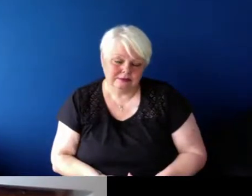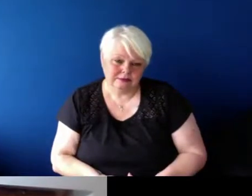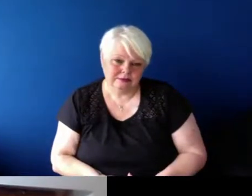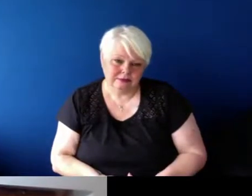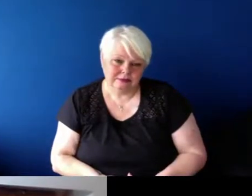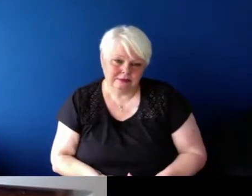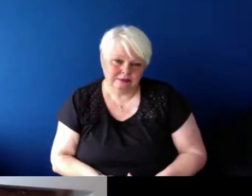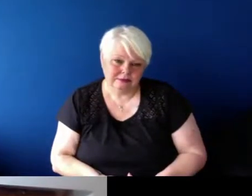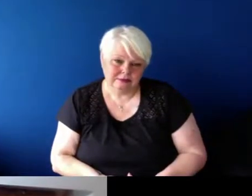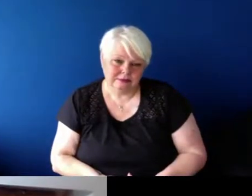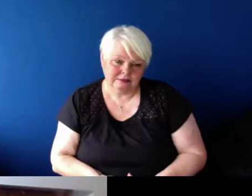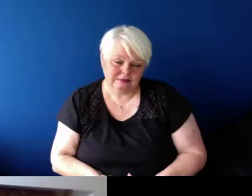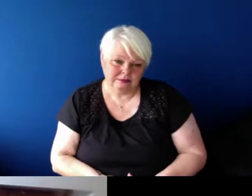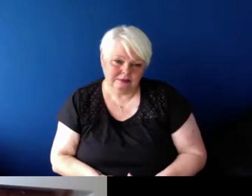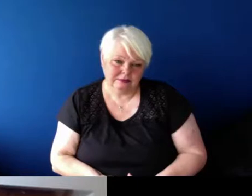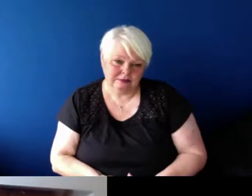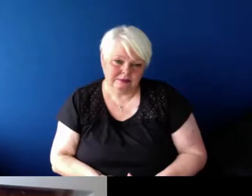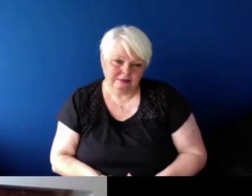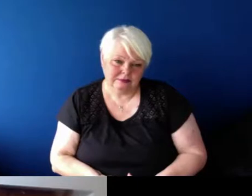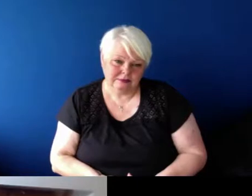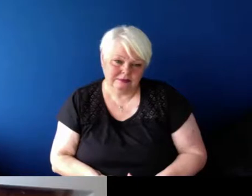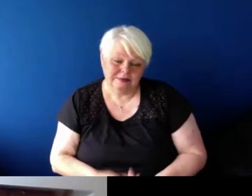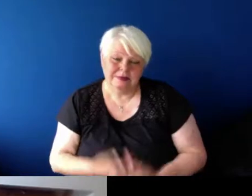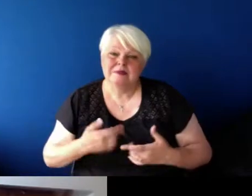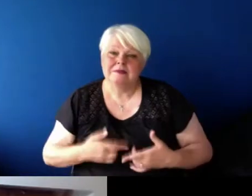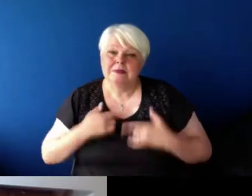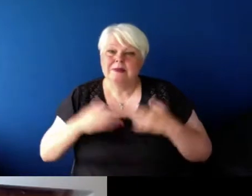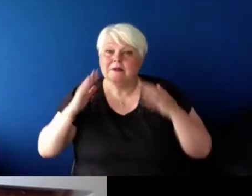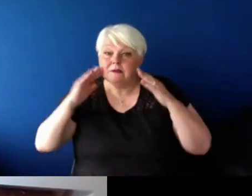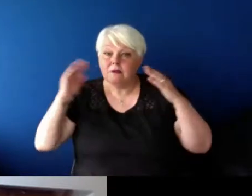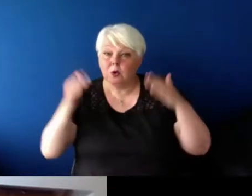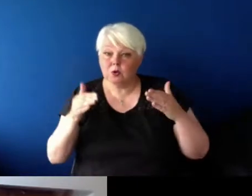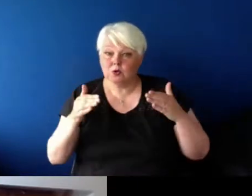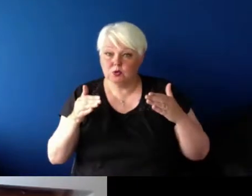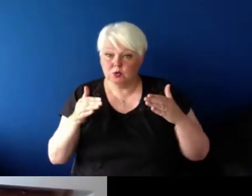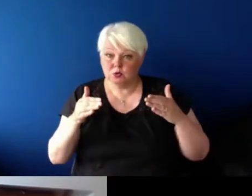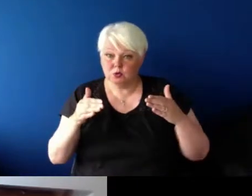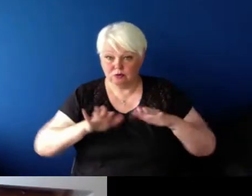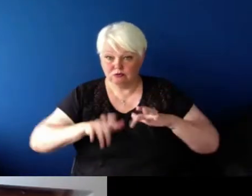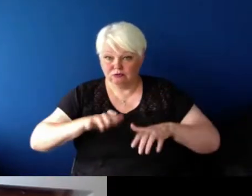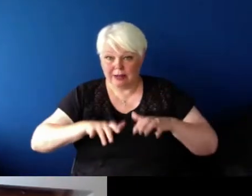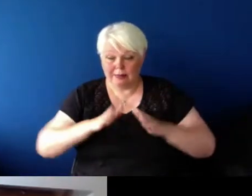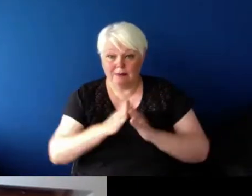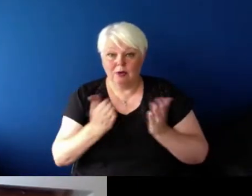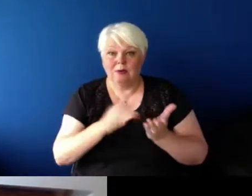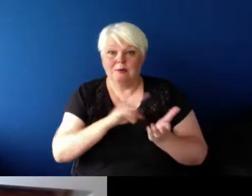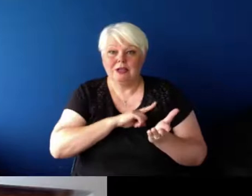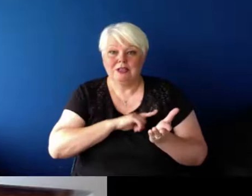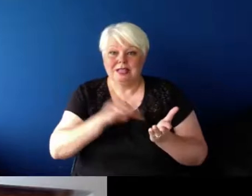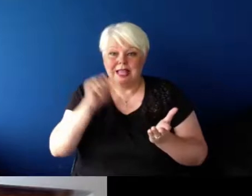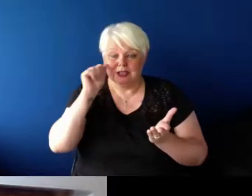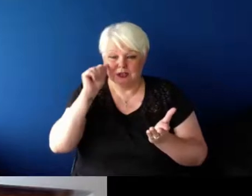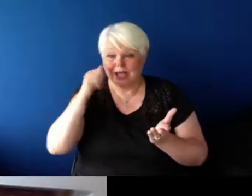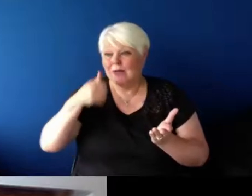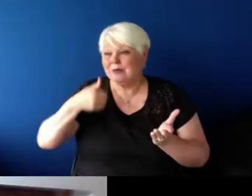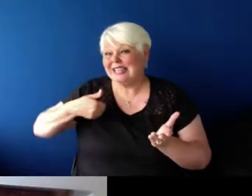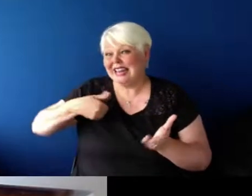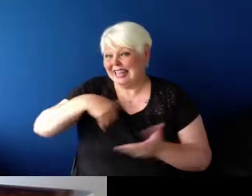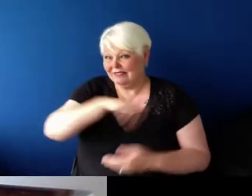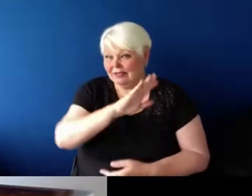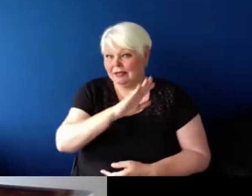And I think what made me really focus in order to write the book was the fact that I was leaving somewhere else. And I love